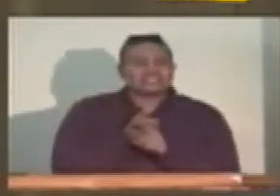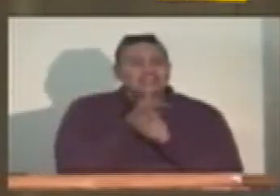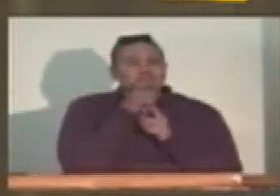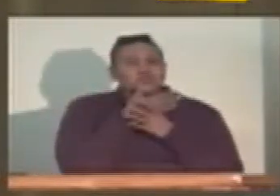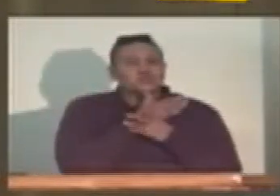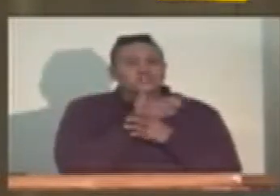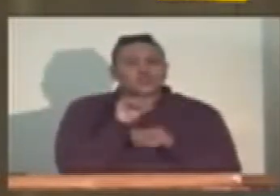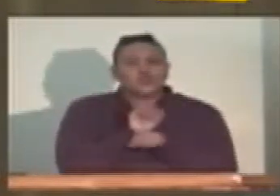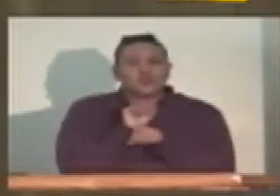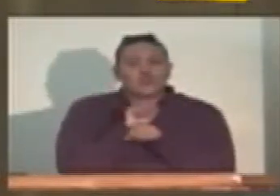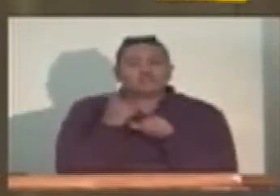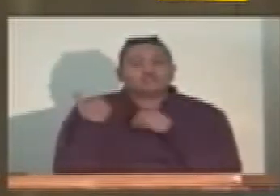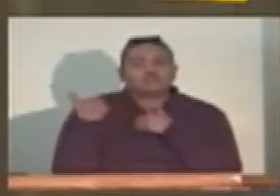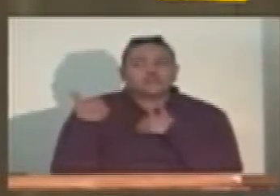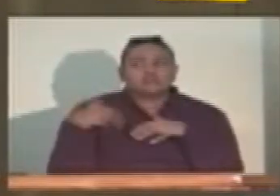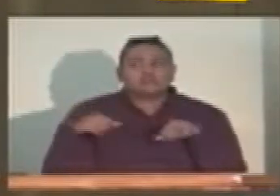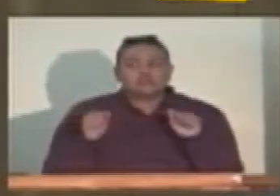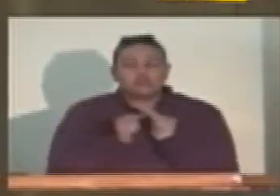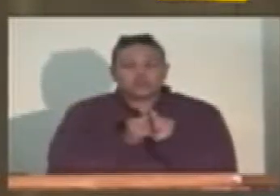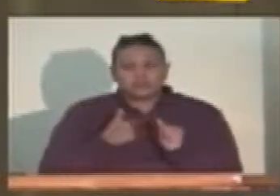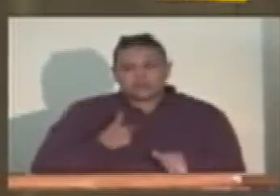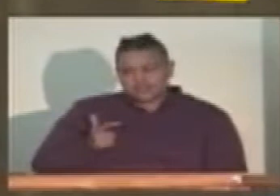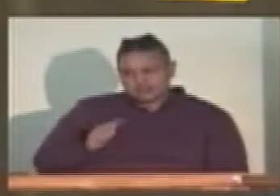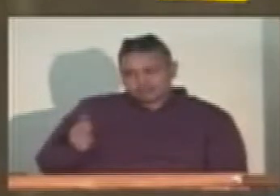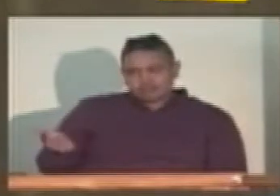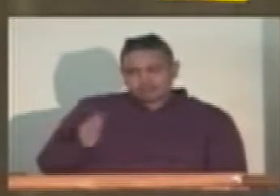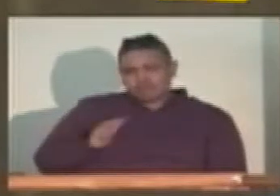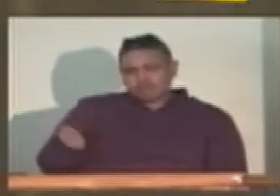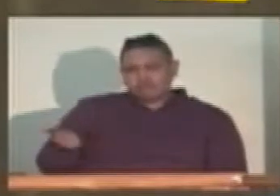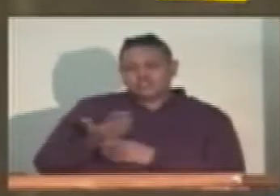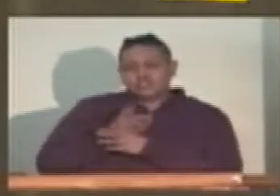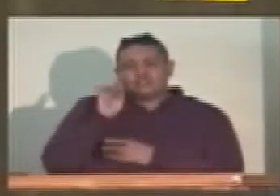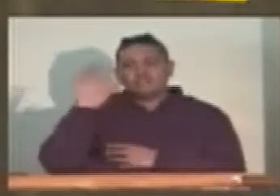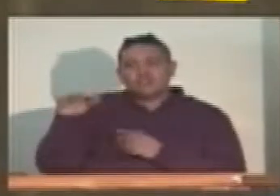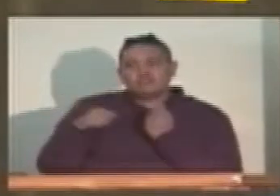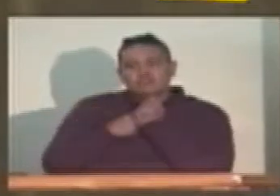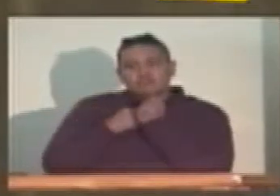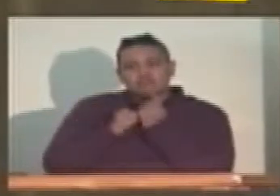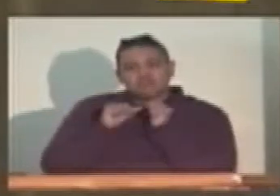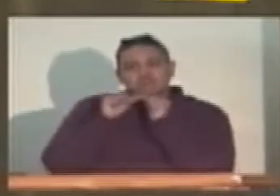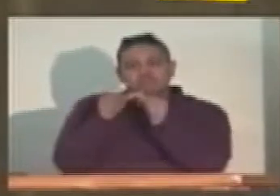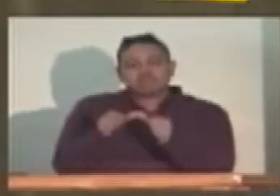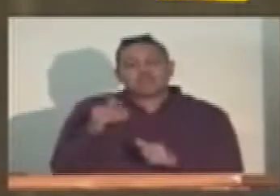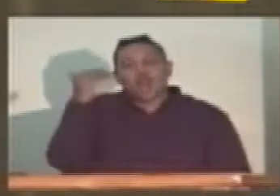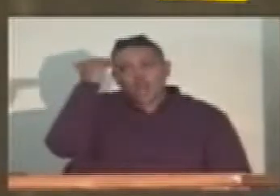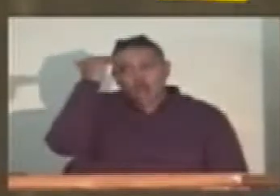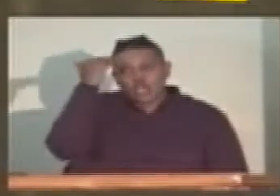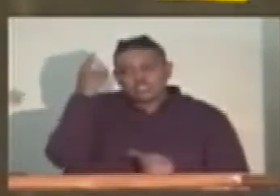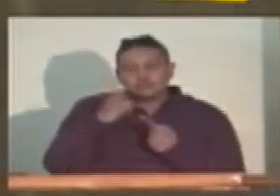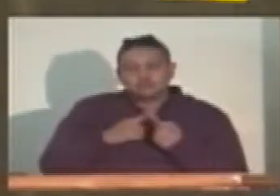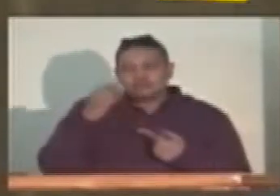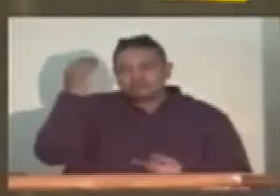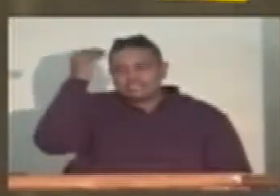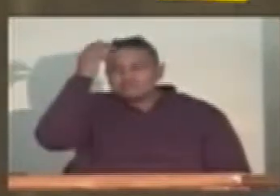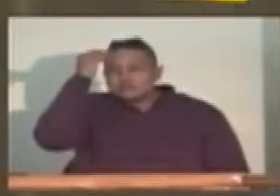works portfolio with me for his continuous support, knowledge, and